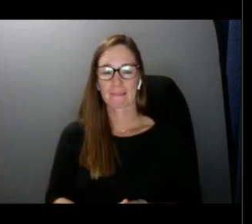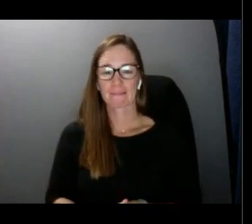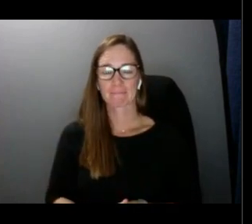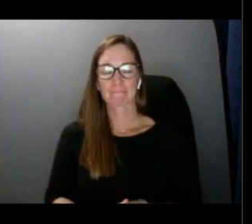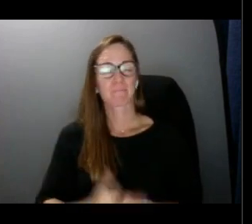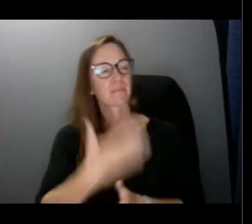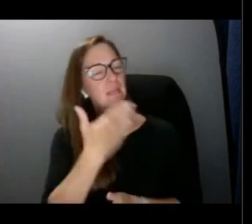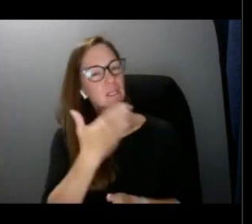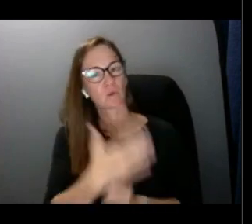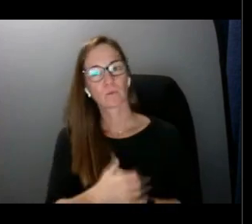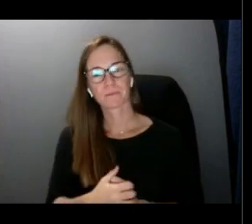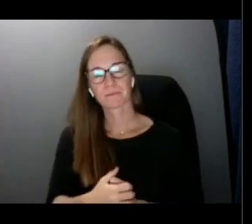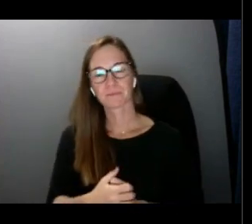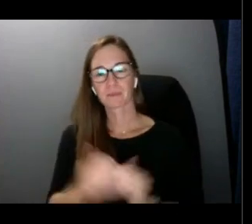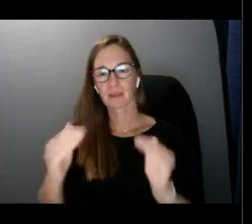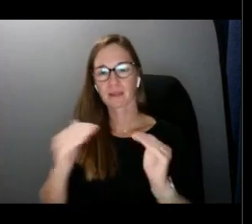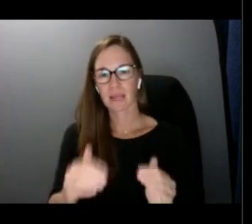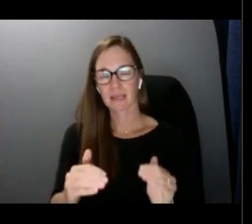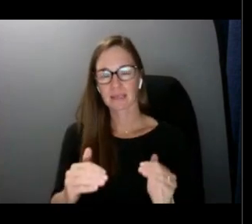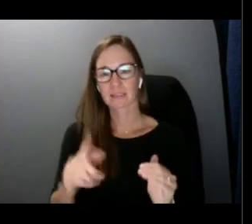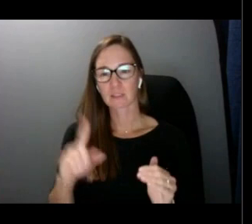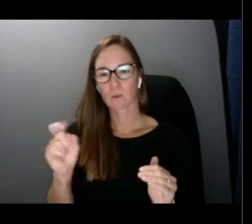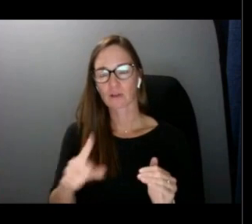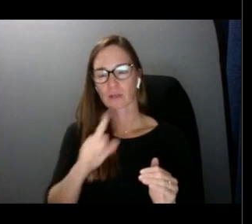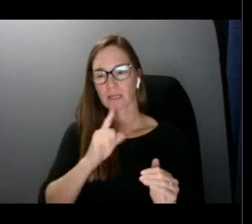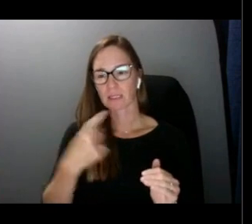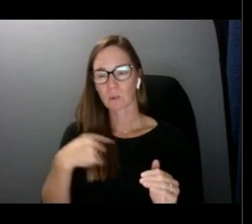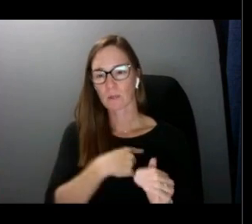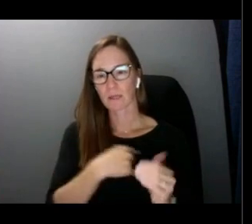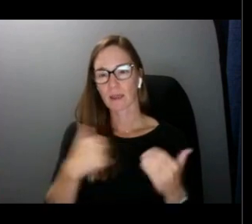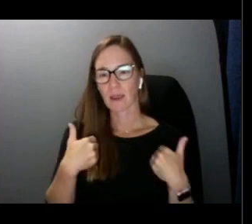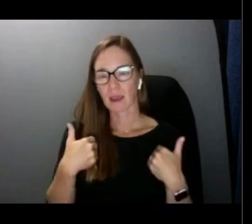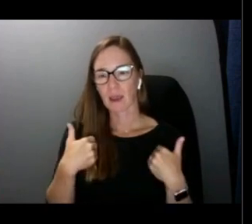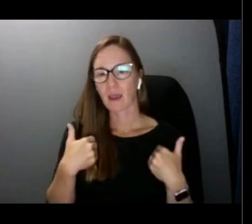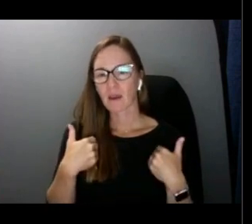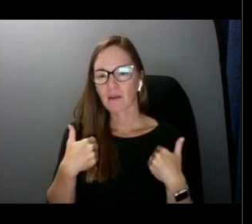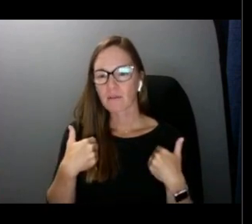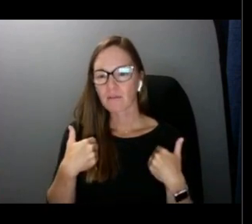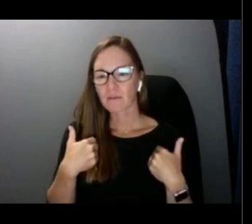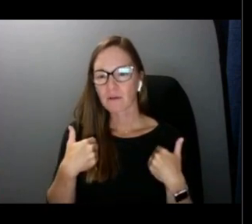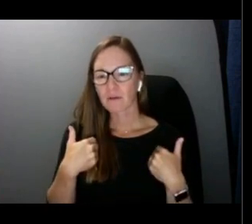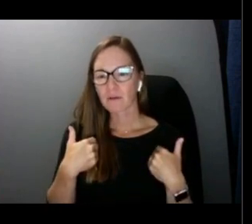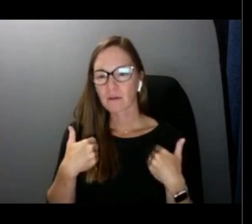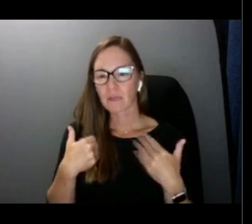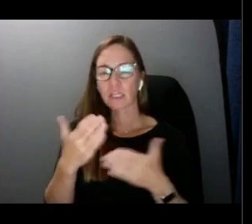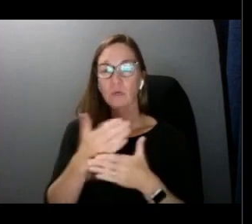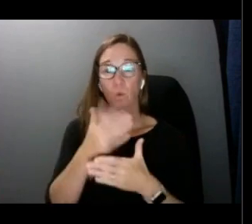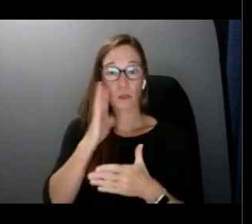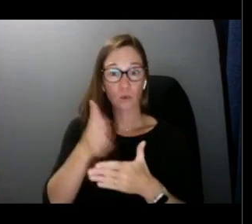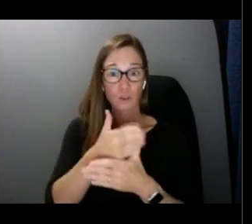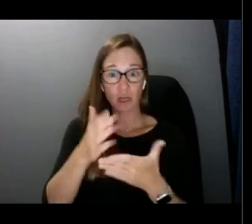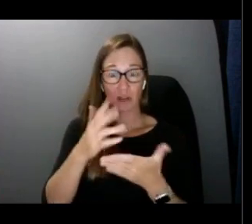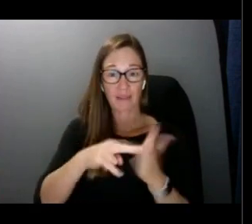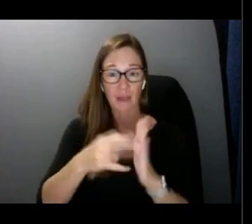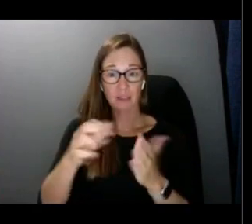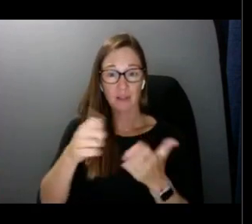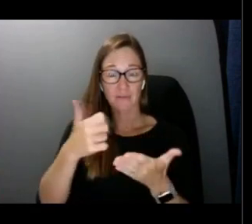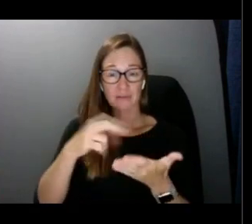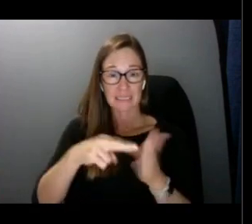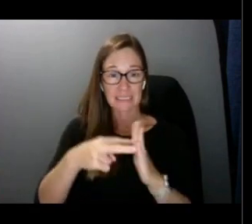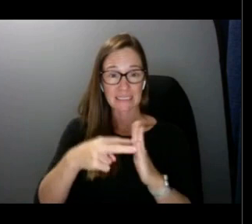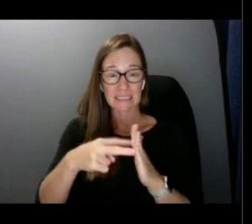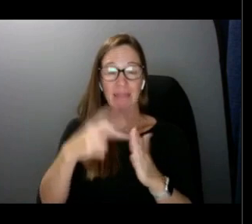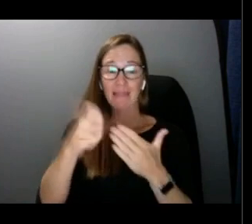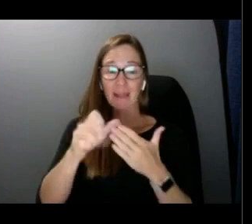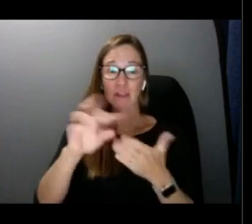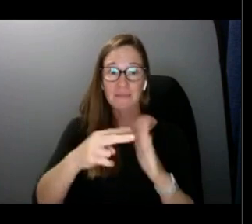Thank you. Next up, we have, will you share the letters of intent with applicants in the same geographic area